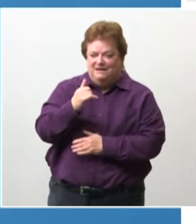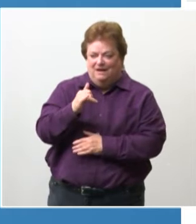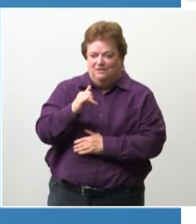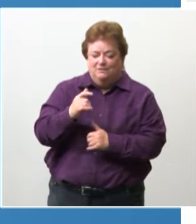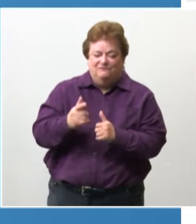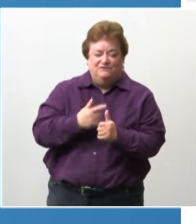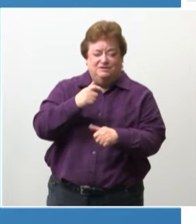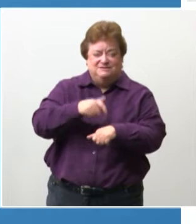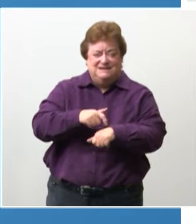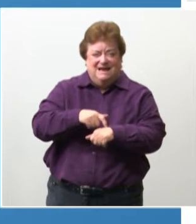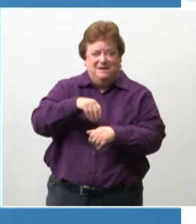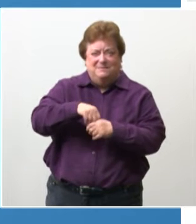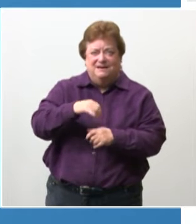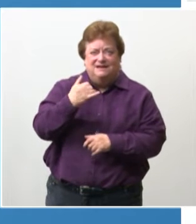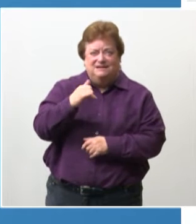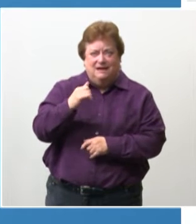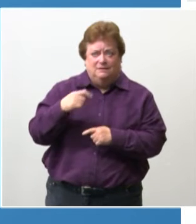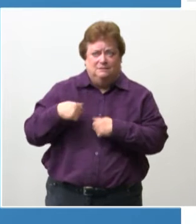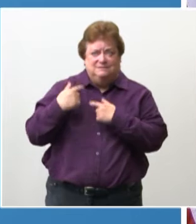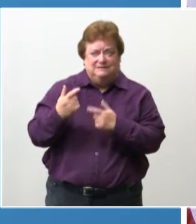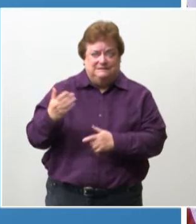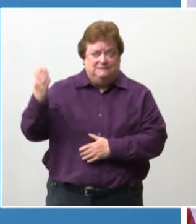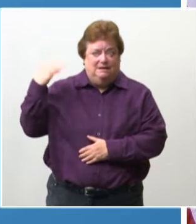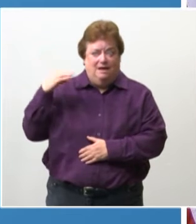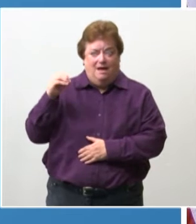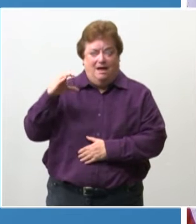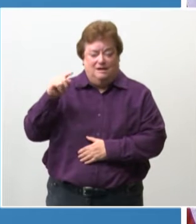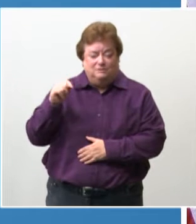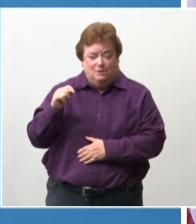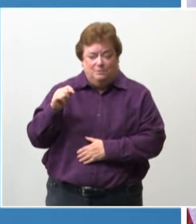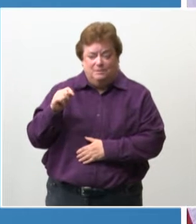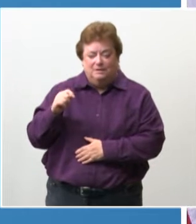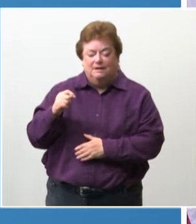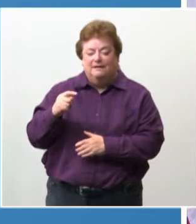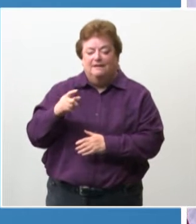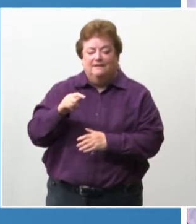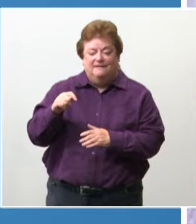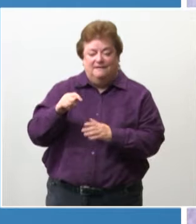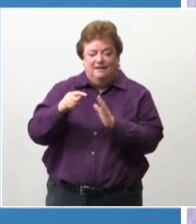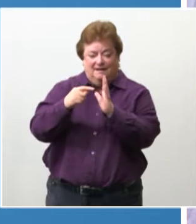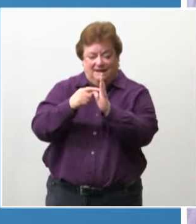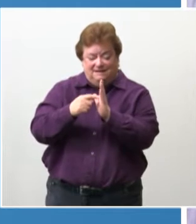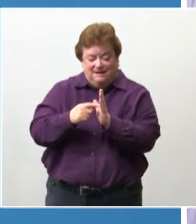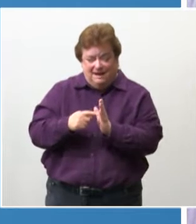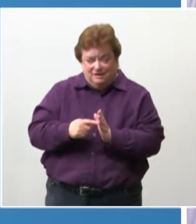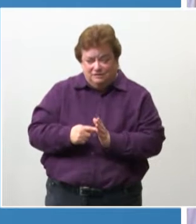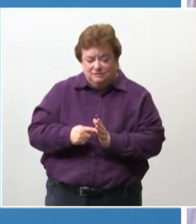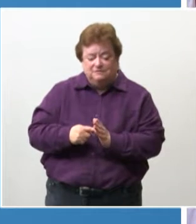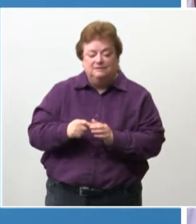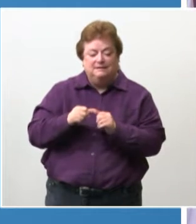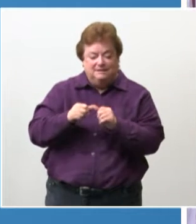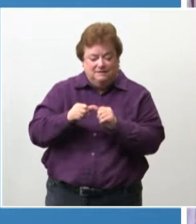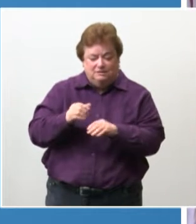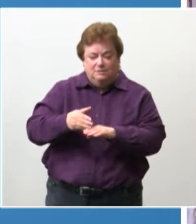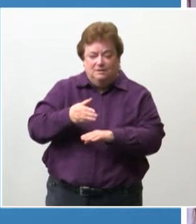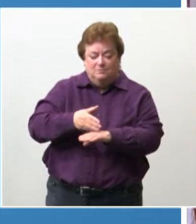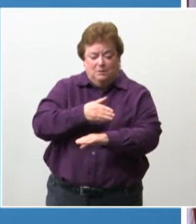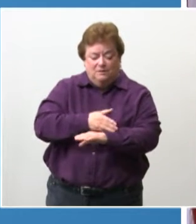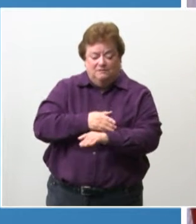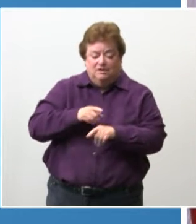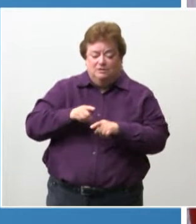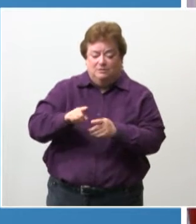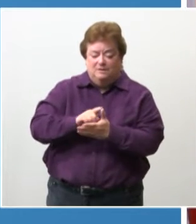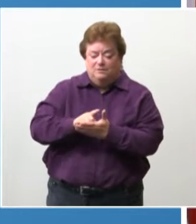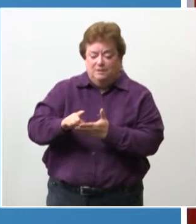been in yellow since late October. Our indicators continue to improve, and over the past week, the number